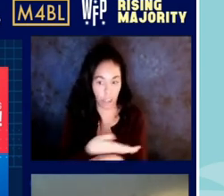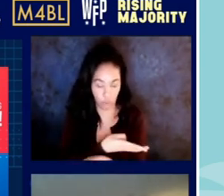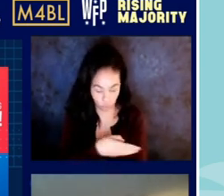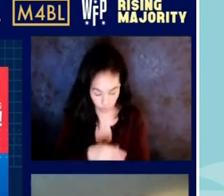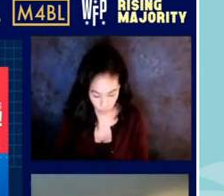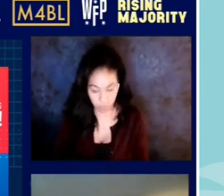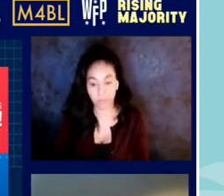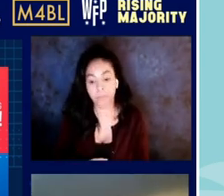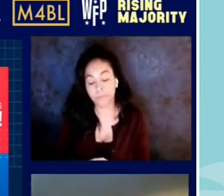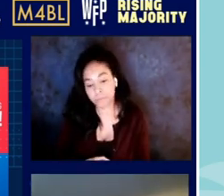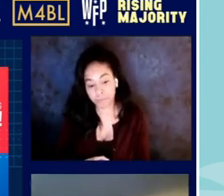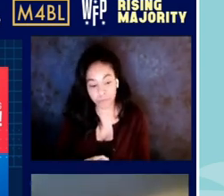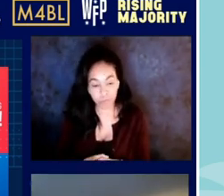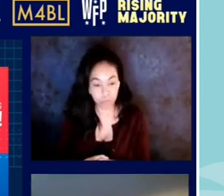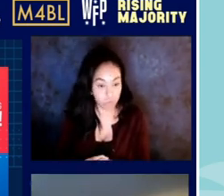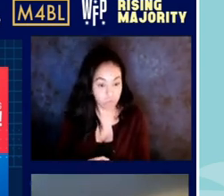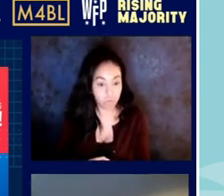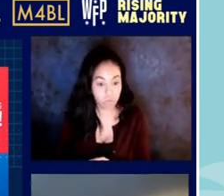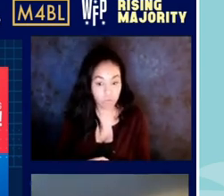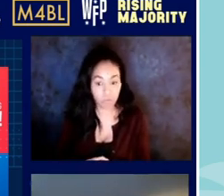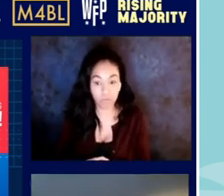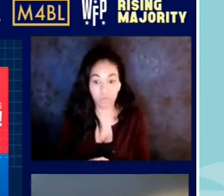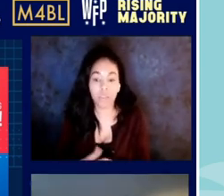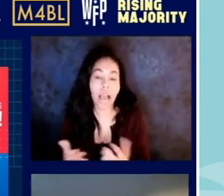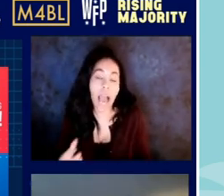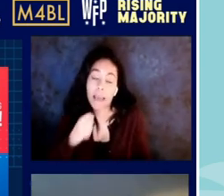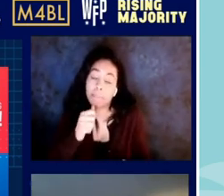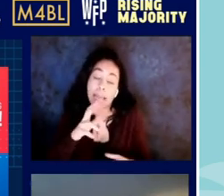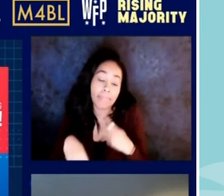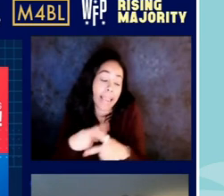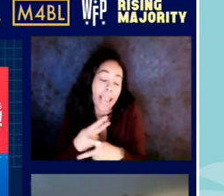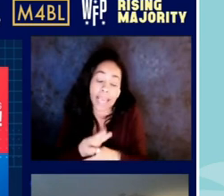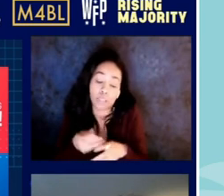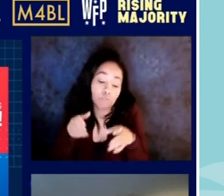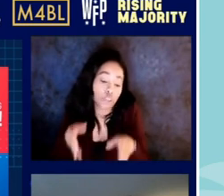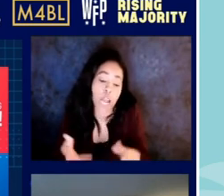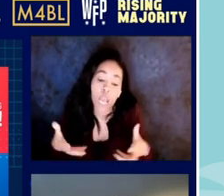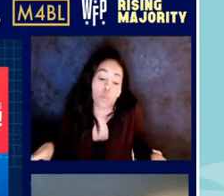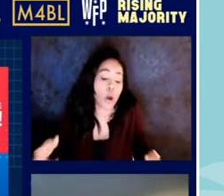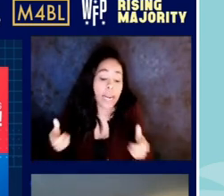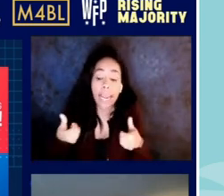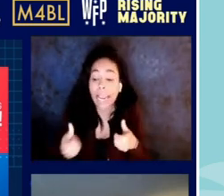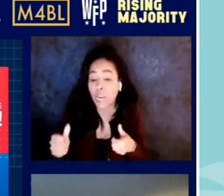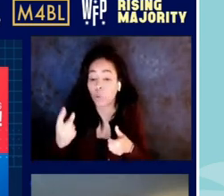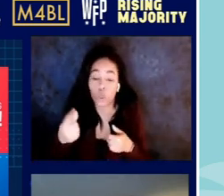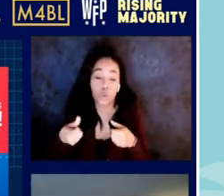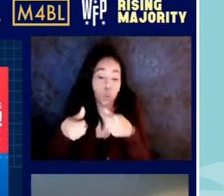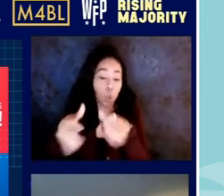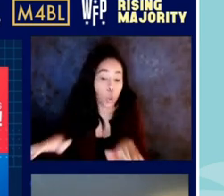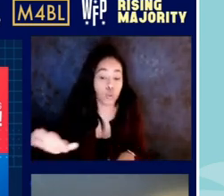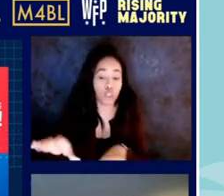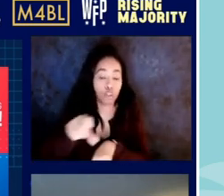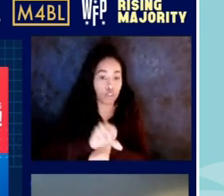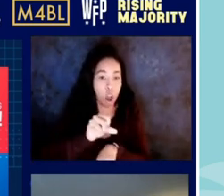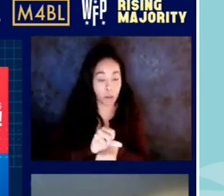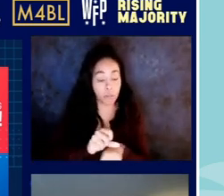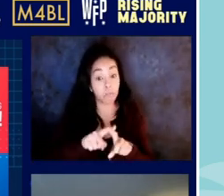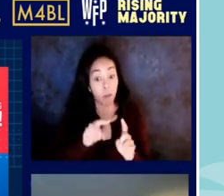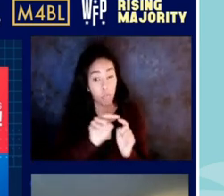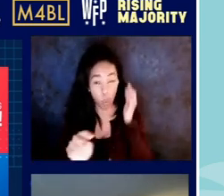this incident. And you know, I'm not the type of person to get happy for anyone losing their job, but these people get paid